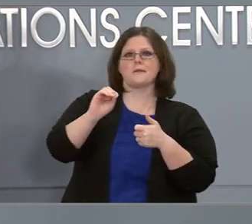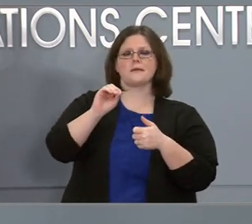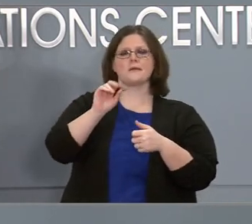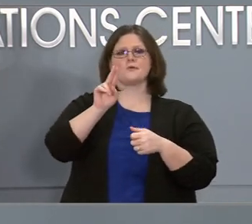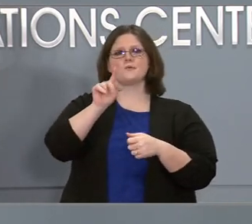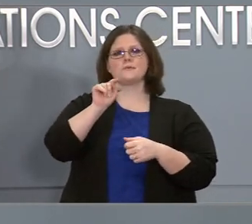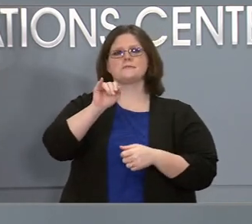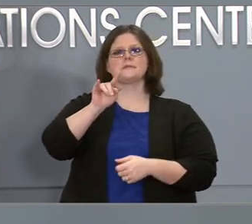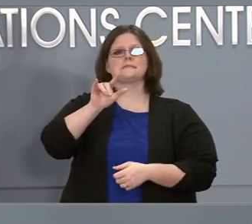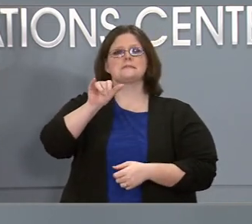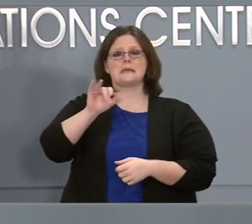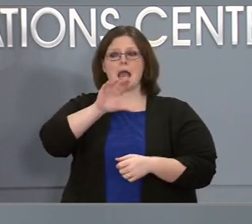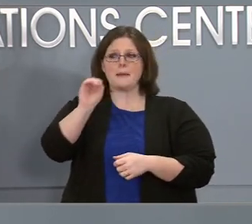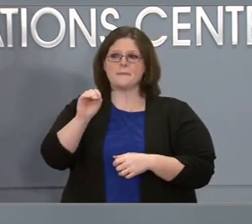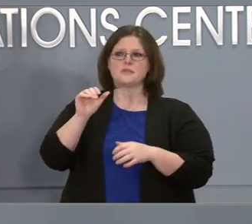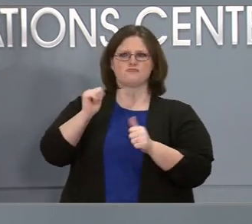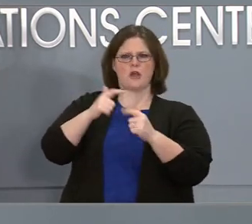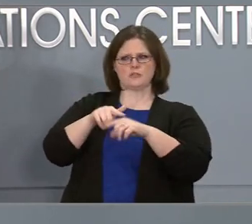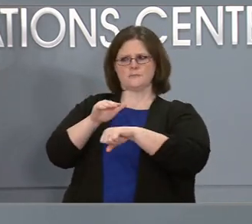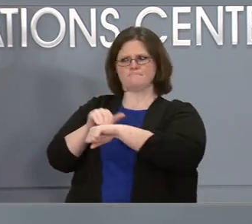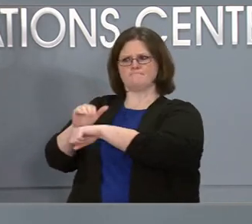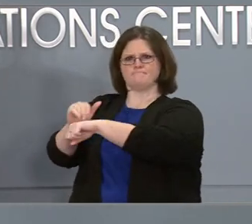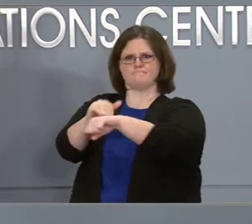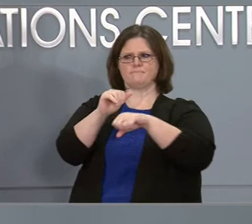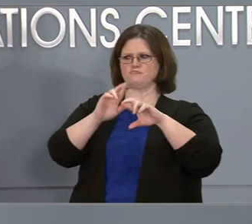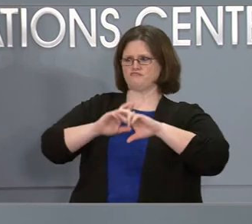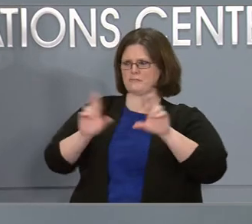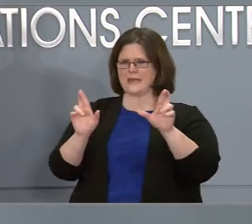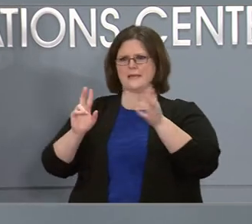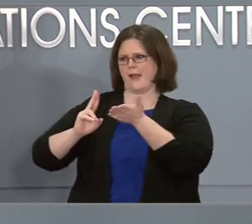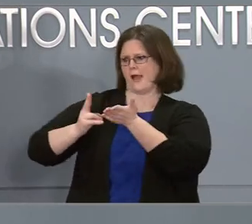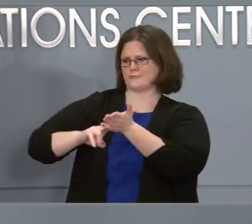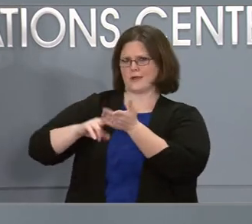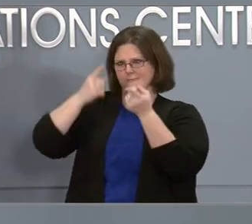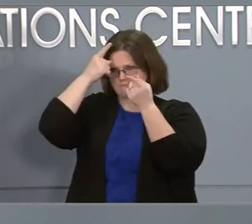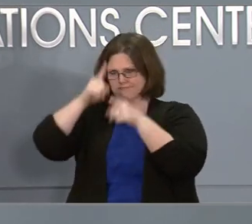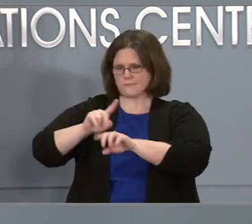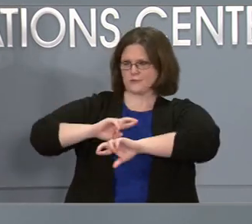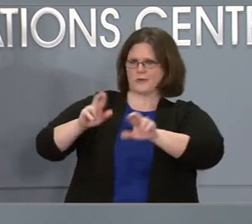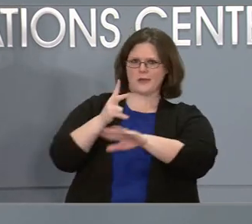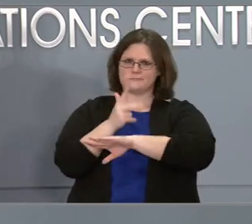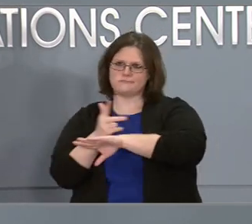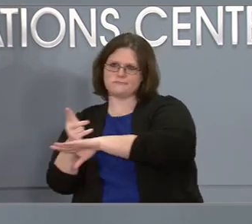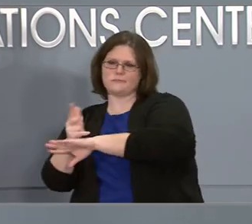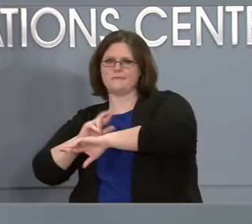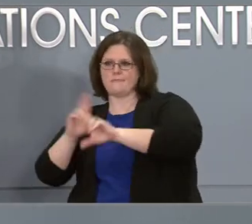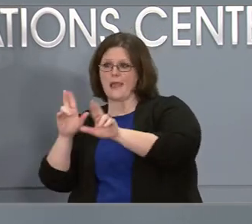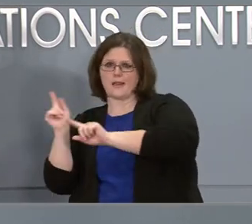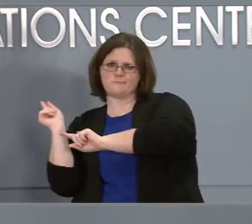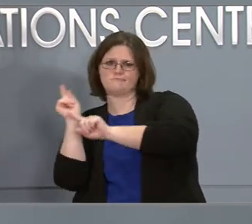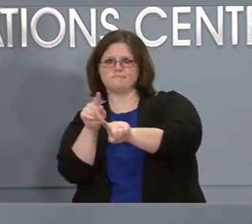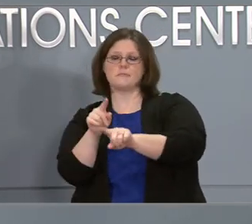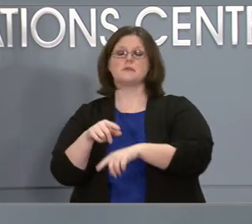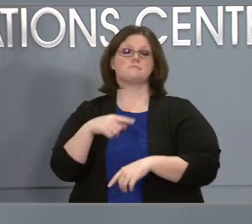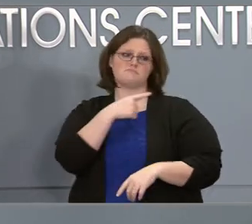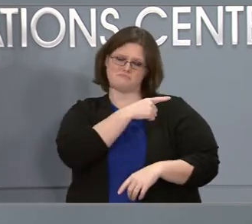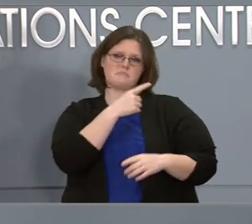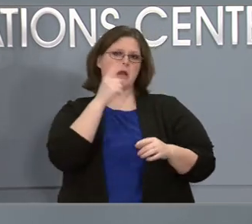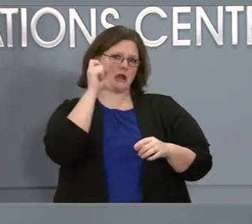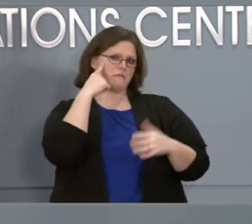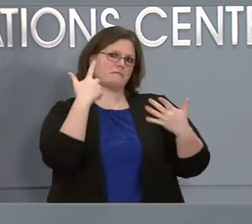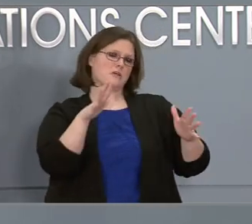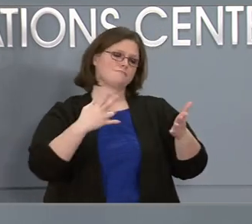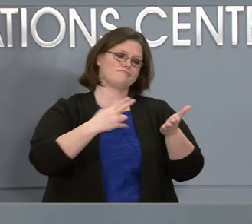of resources or extra crews. The transportation waivers and the governor's state of emergency will help utility companies move equipment and crews quickly